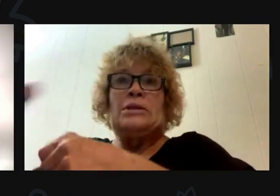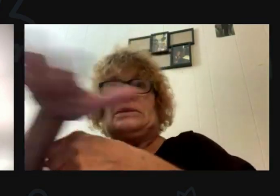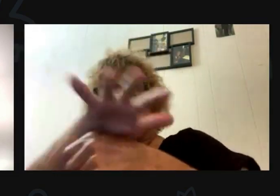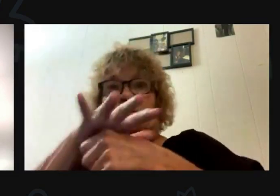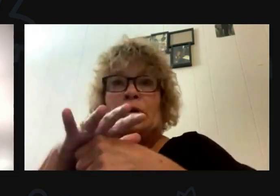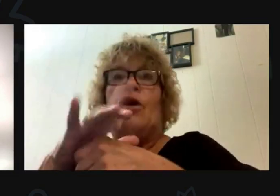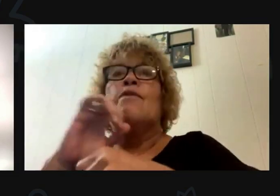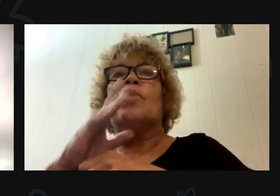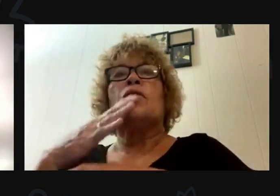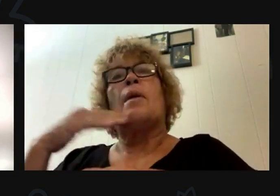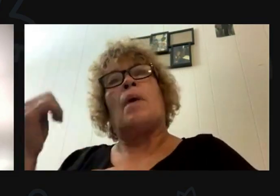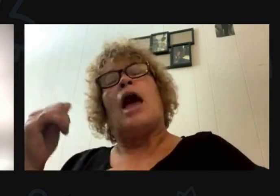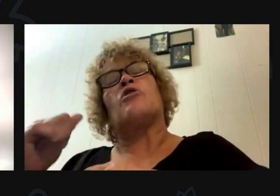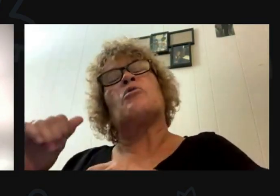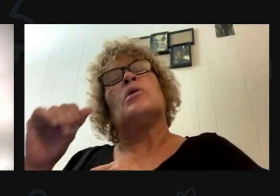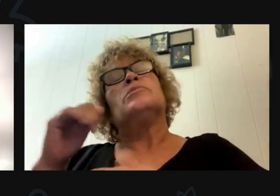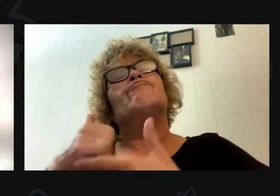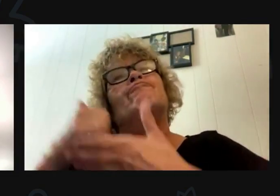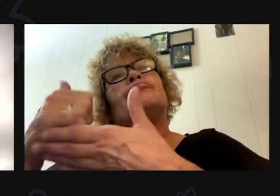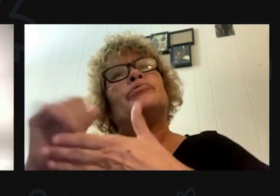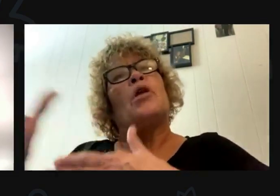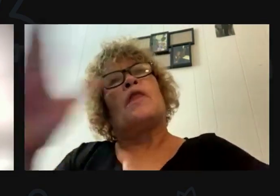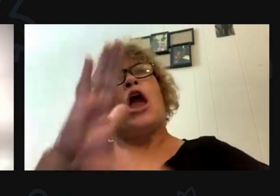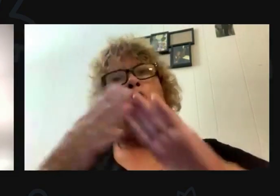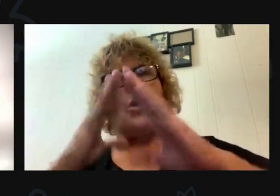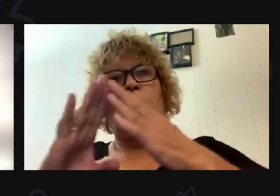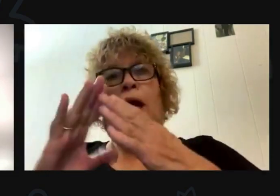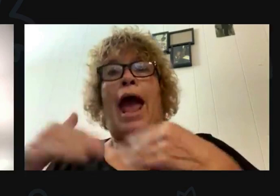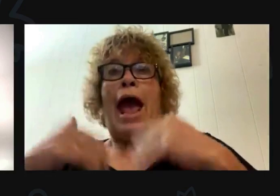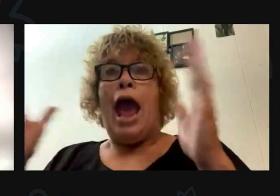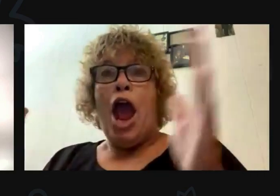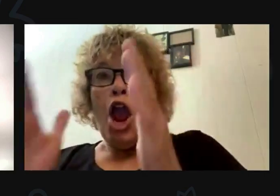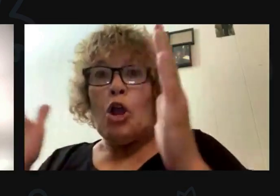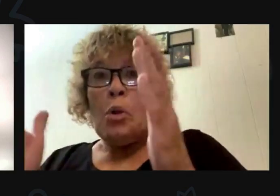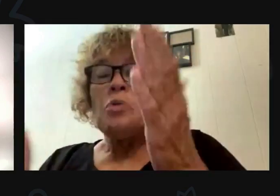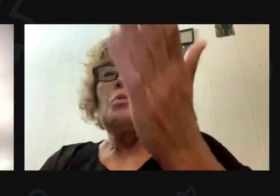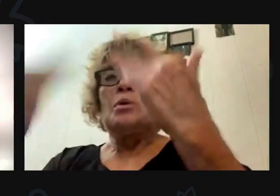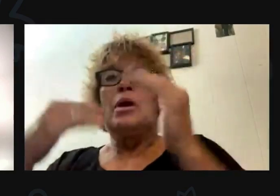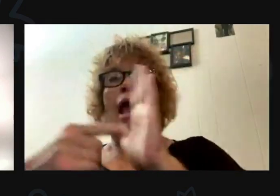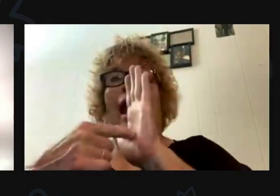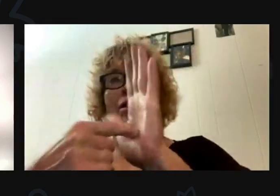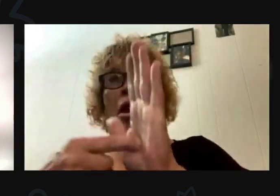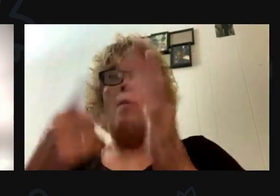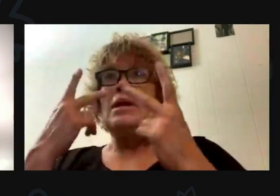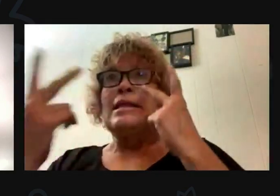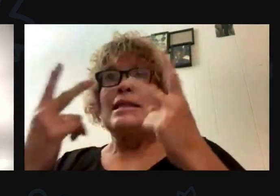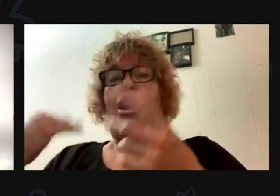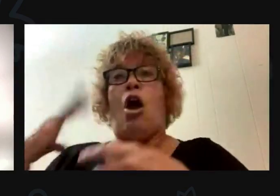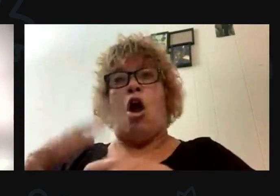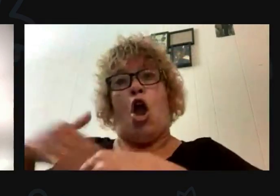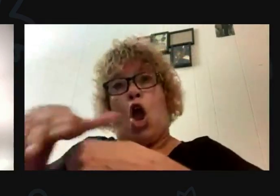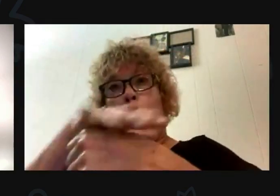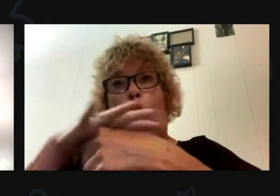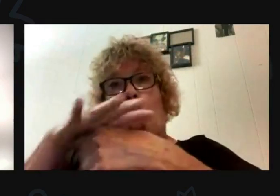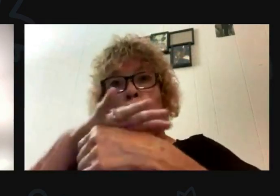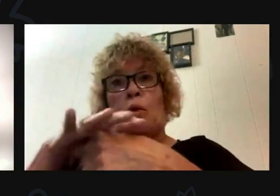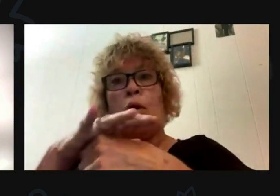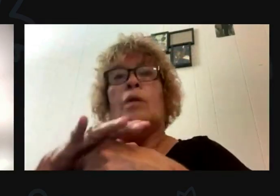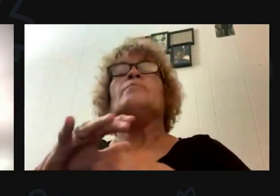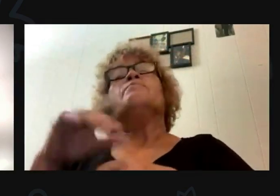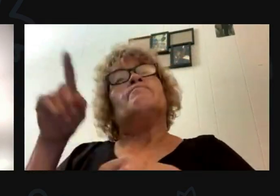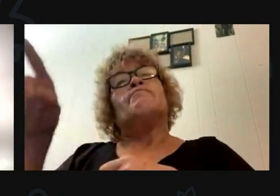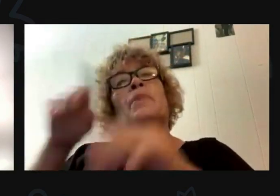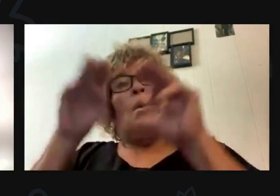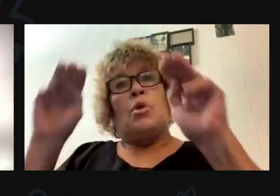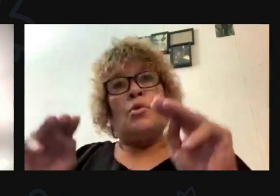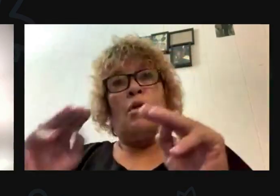the betterment of their communities. We encourage you all to come out and visit this special exhibit at our museum if you're local. Our current fall hours have the museum